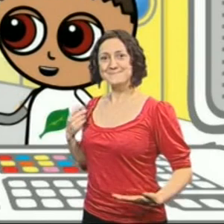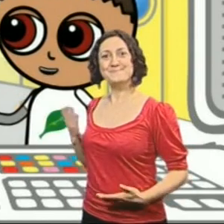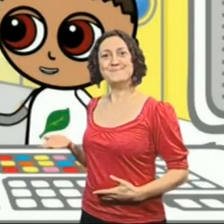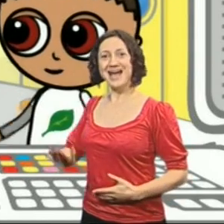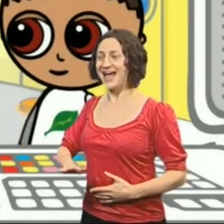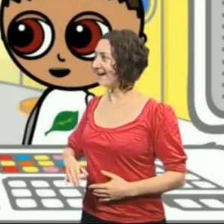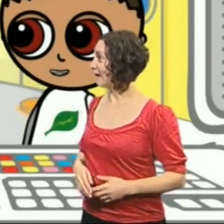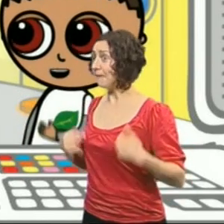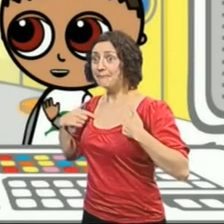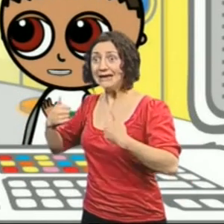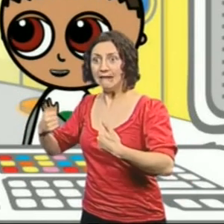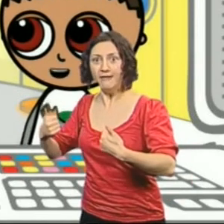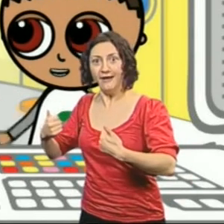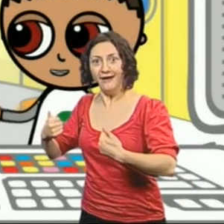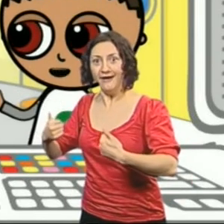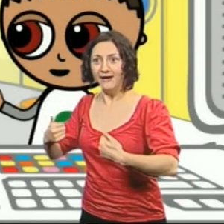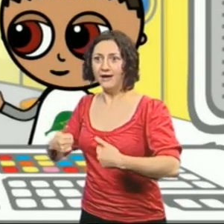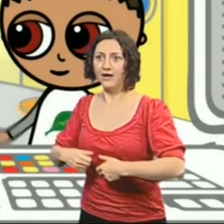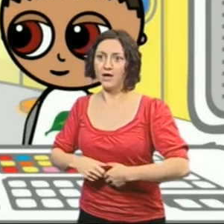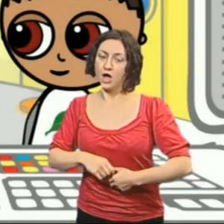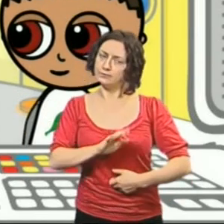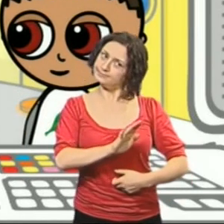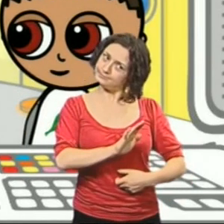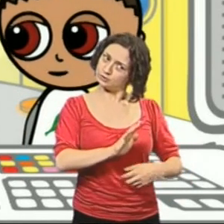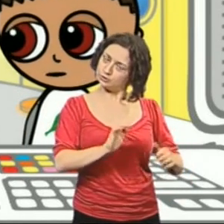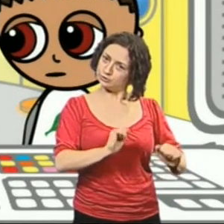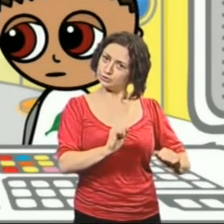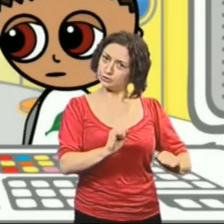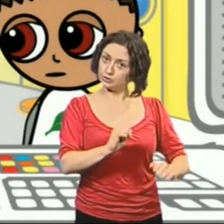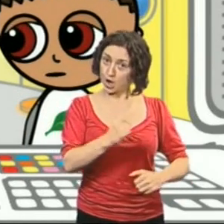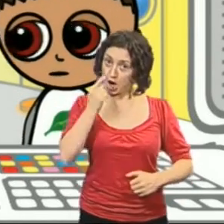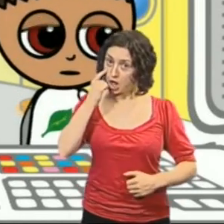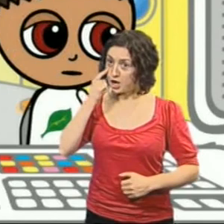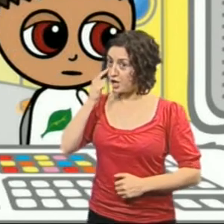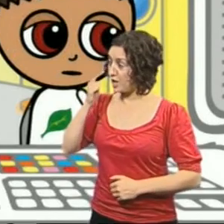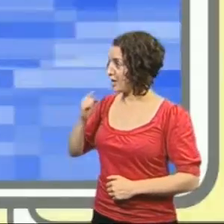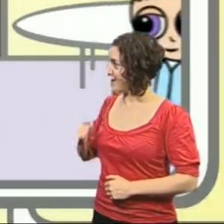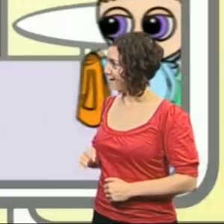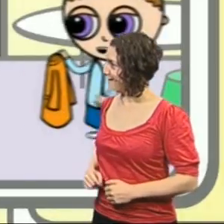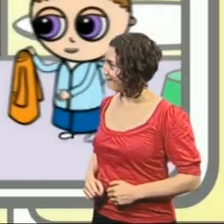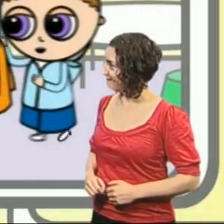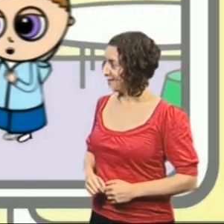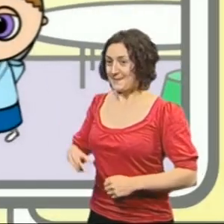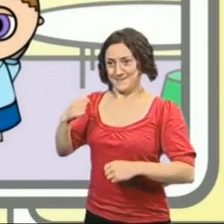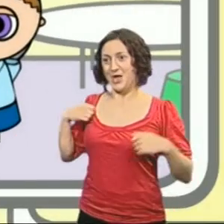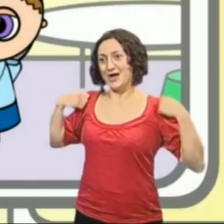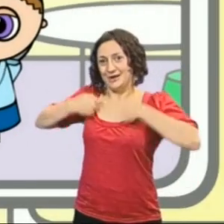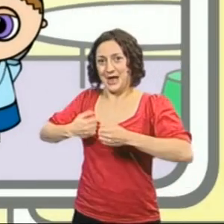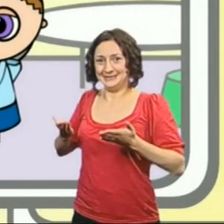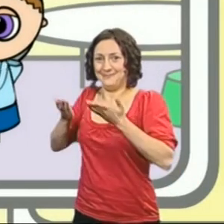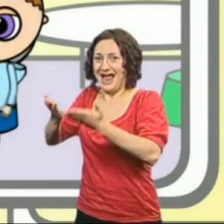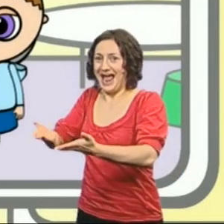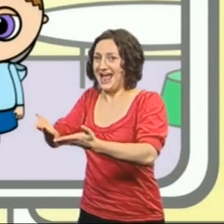I'm back! I did really well, didn't I? Not exactly, Mick. Look! Here's your coat,